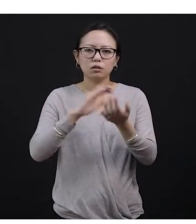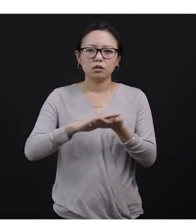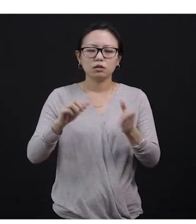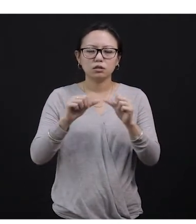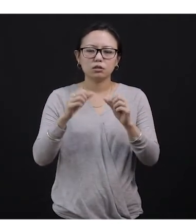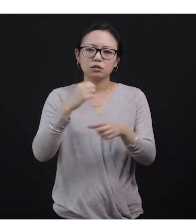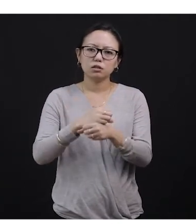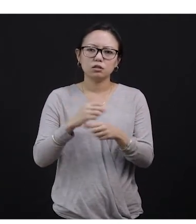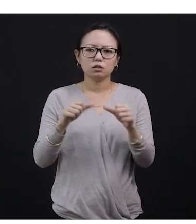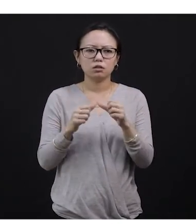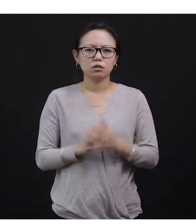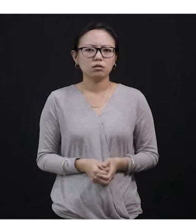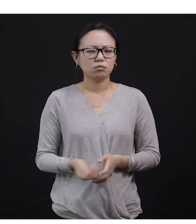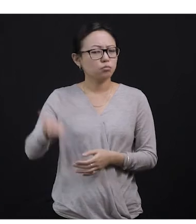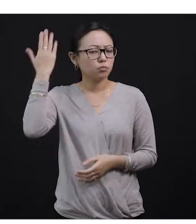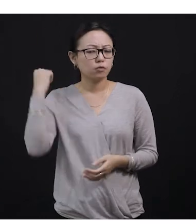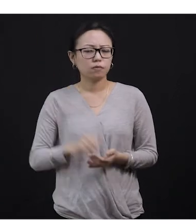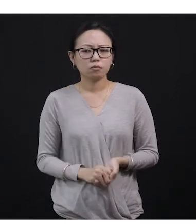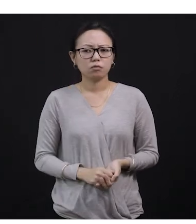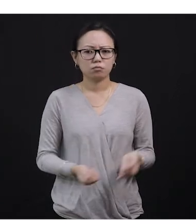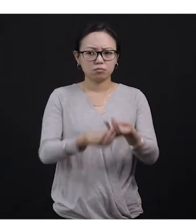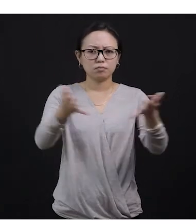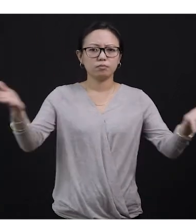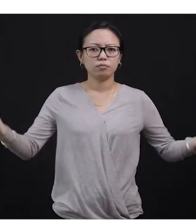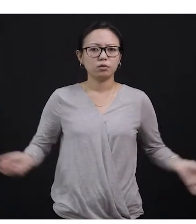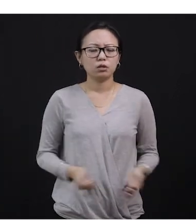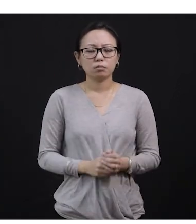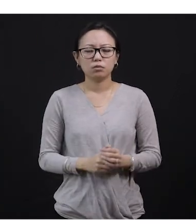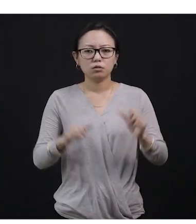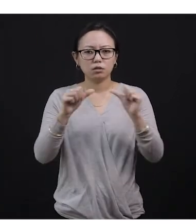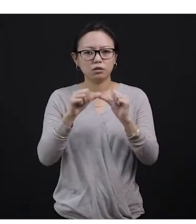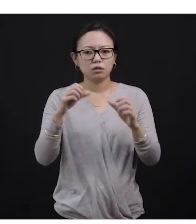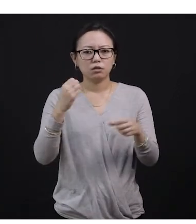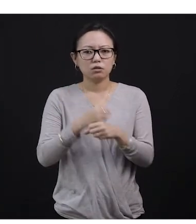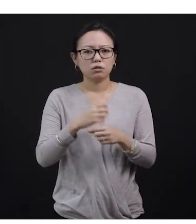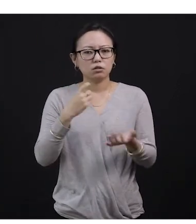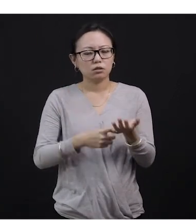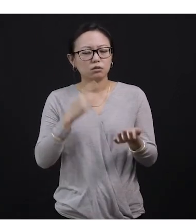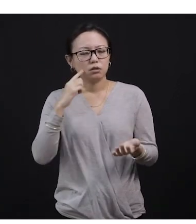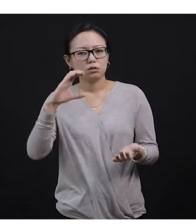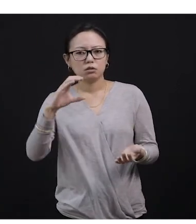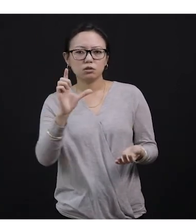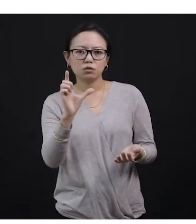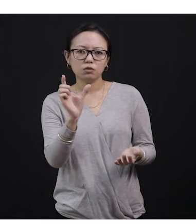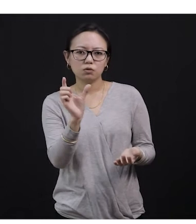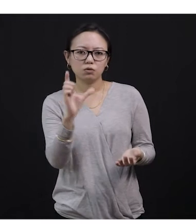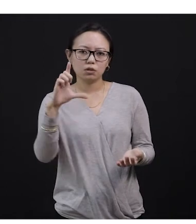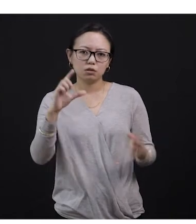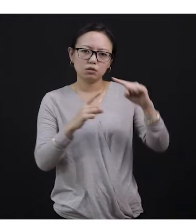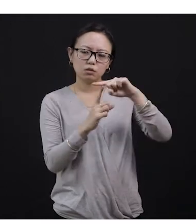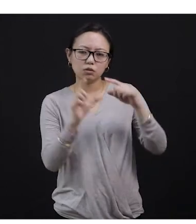in agriculture those days, all right, because they had to plant food not only for themselves but for the